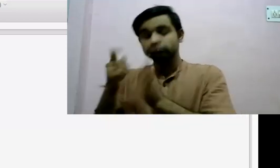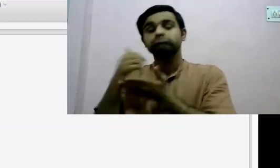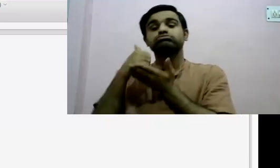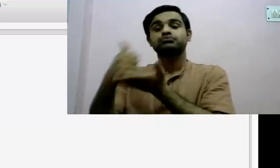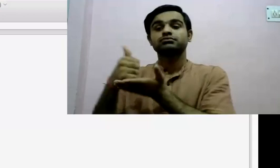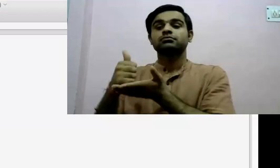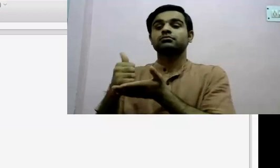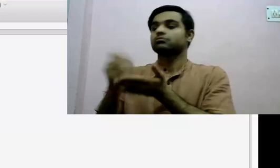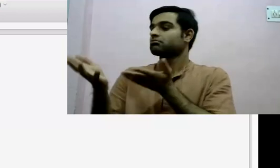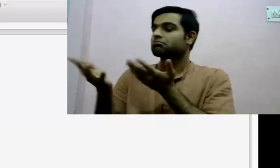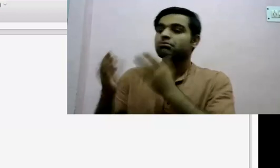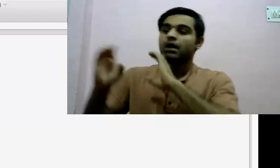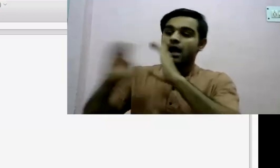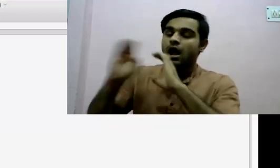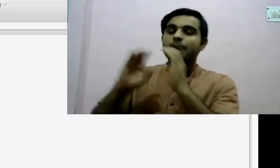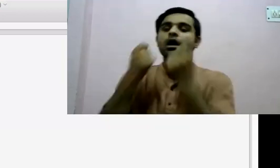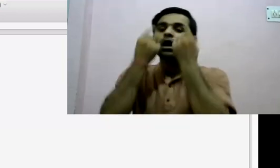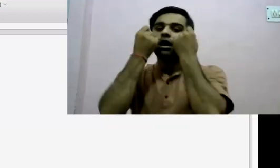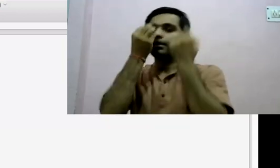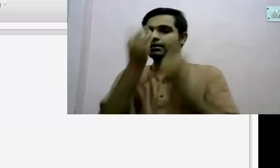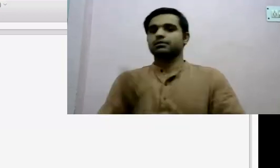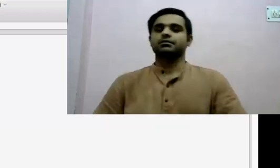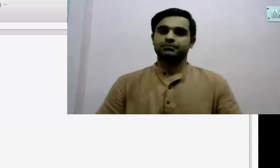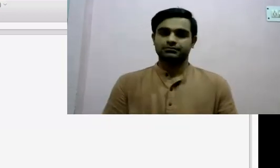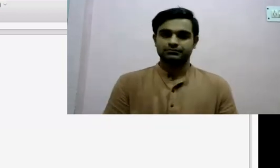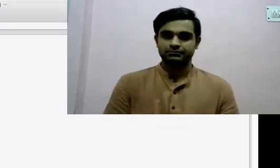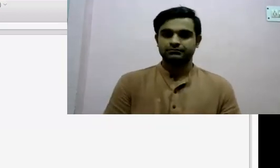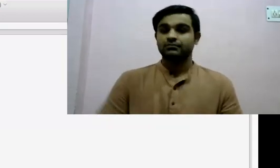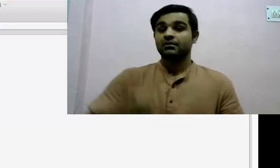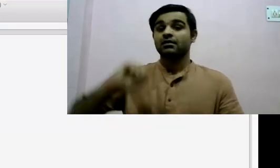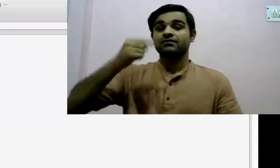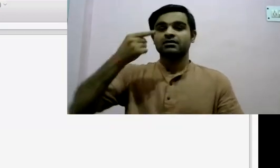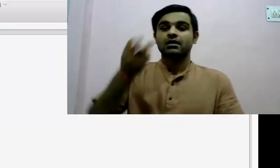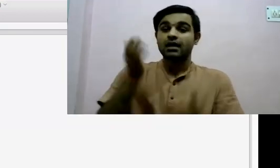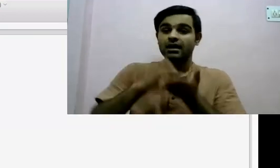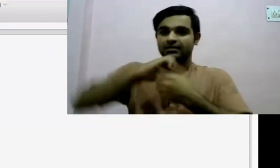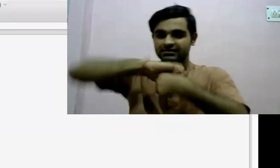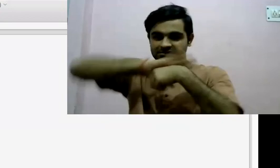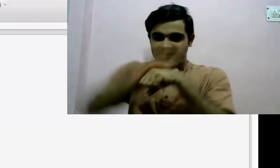probably it will help you in communicating. The first word again is COVID.